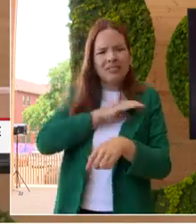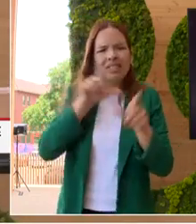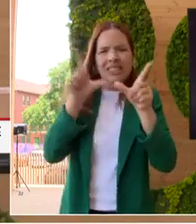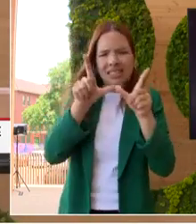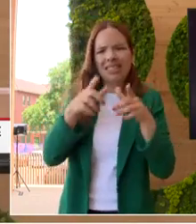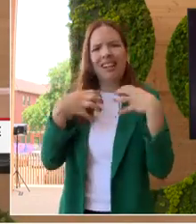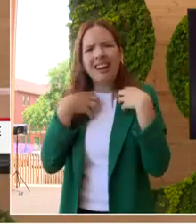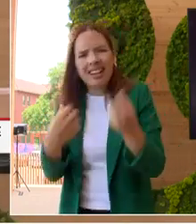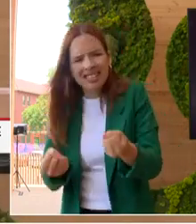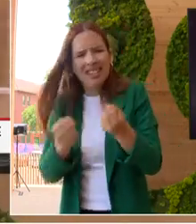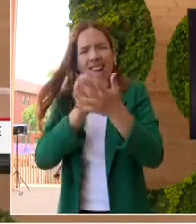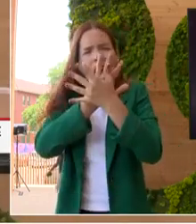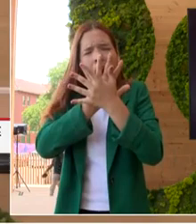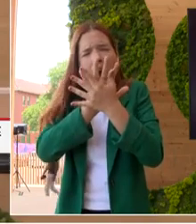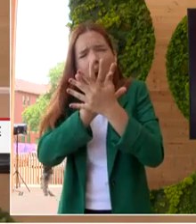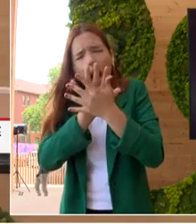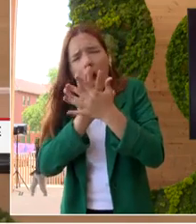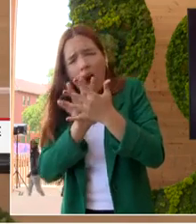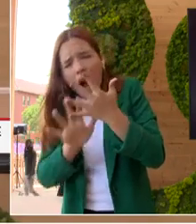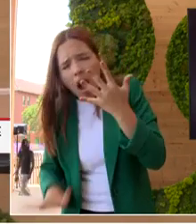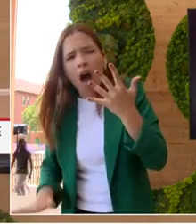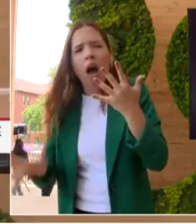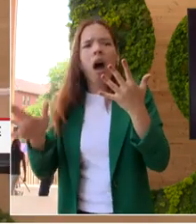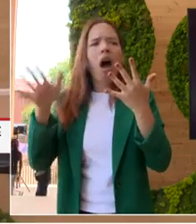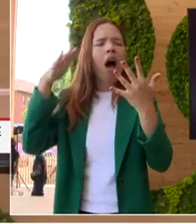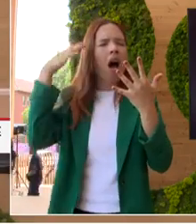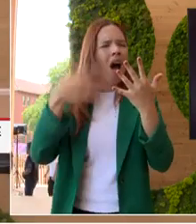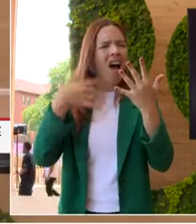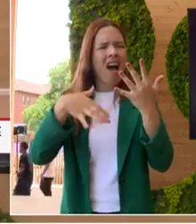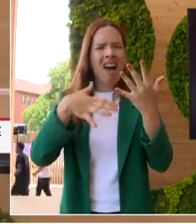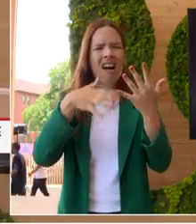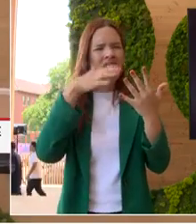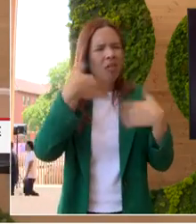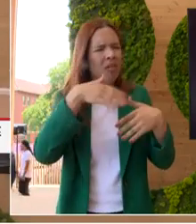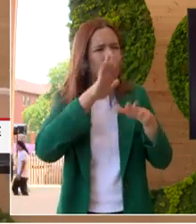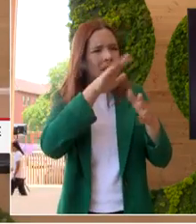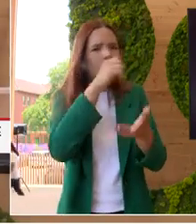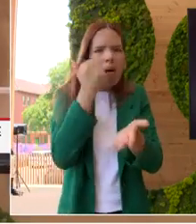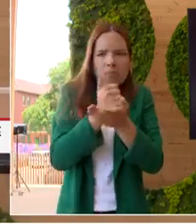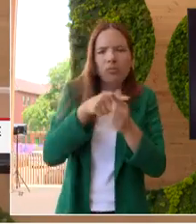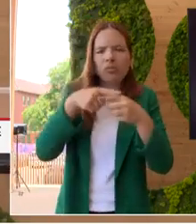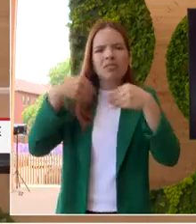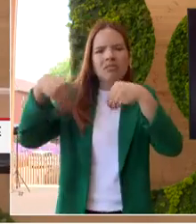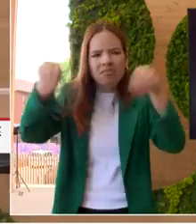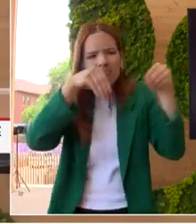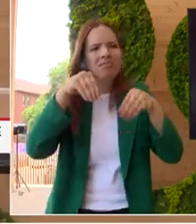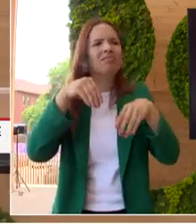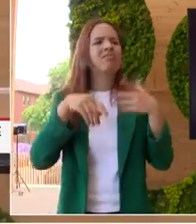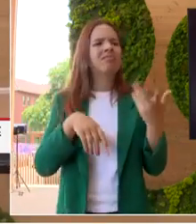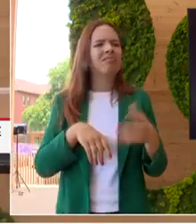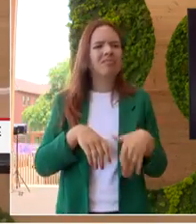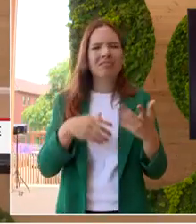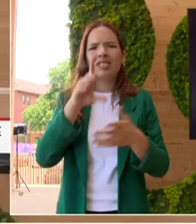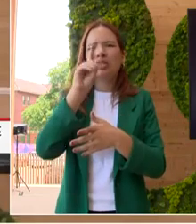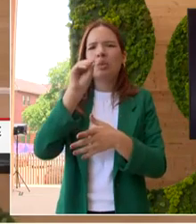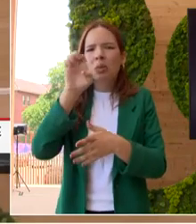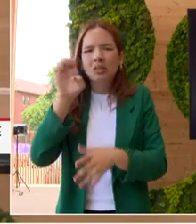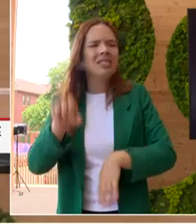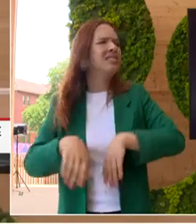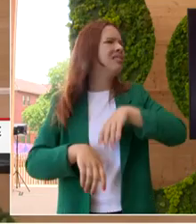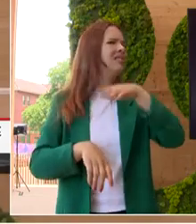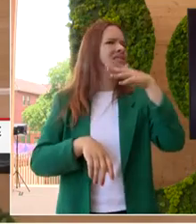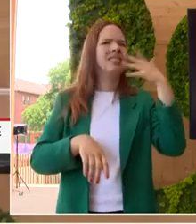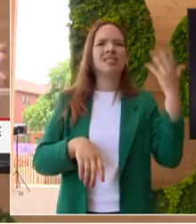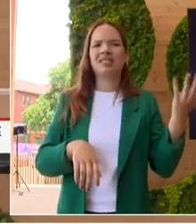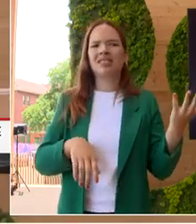Disadvantaged Business, who helped us pick some of these vendors, DOES, DOE, Urban Forestry Administration, and others who have